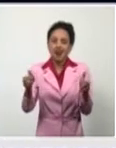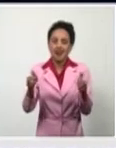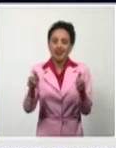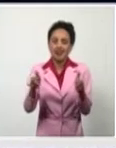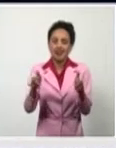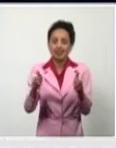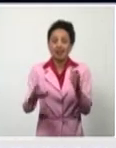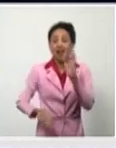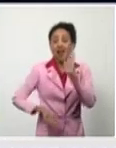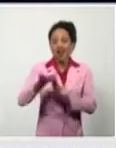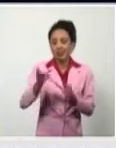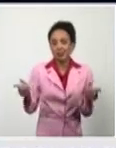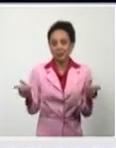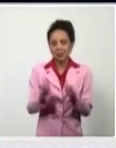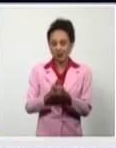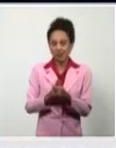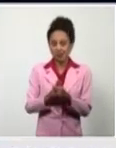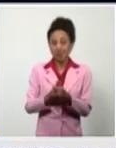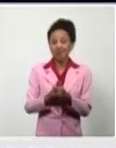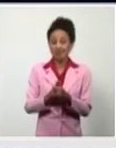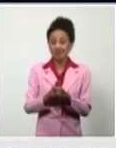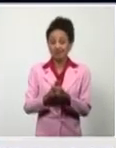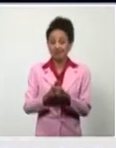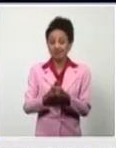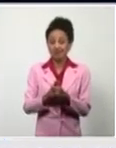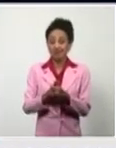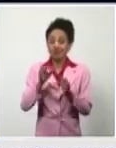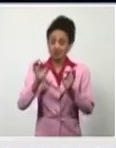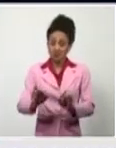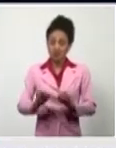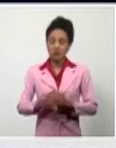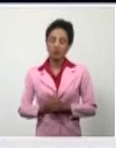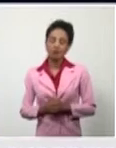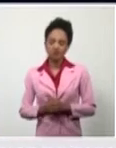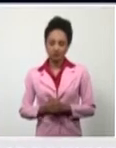discharges favors the positive cases confirmed.